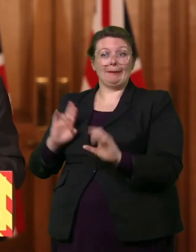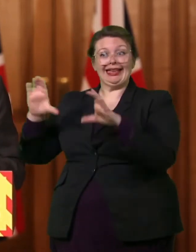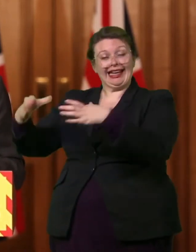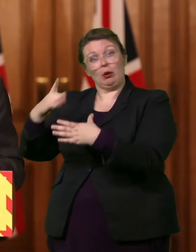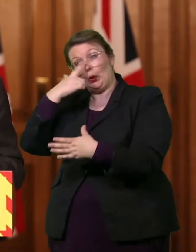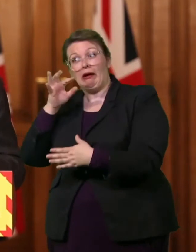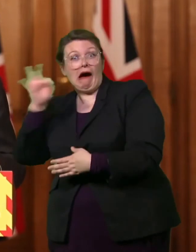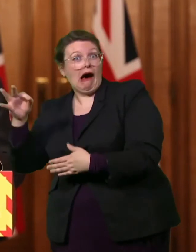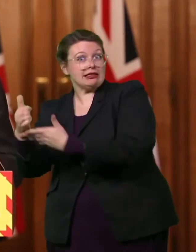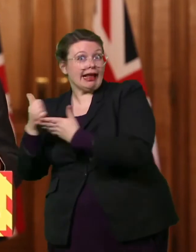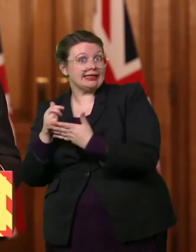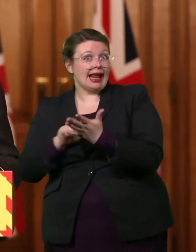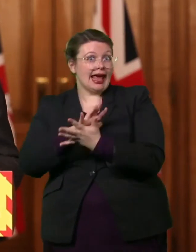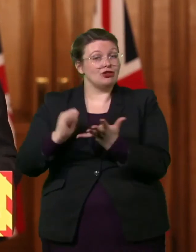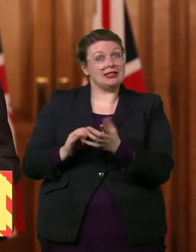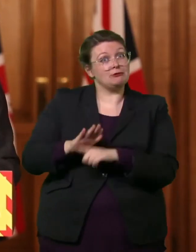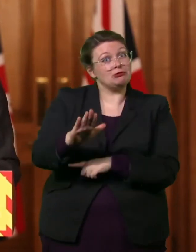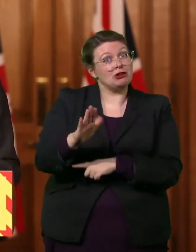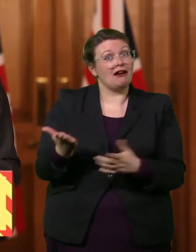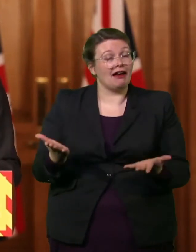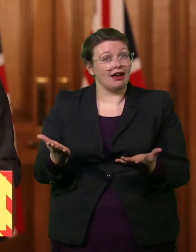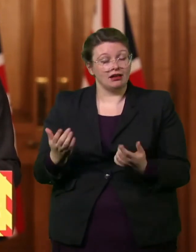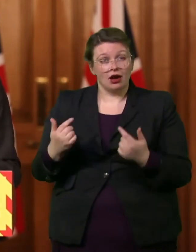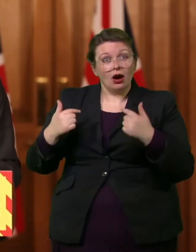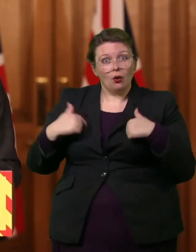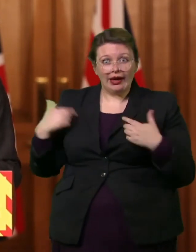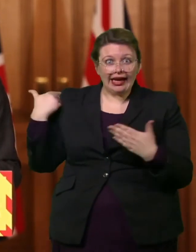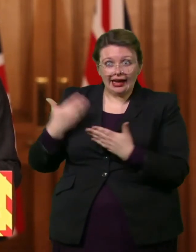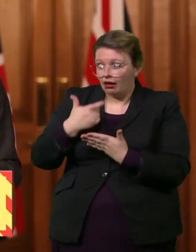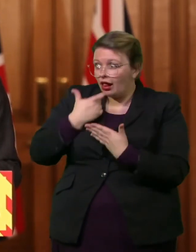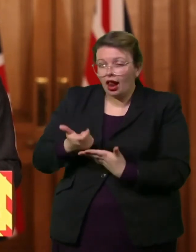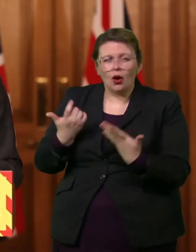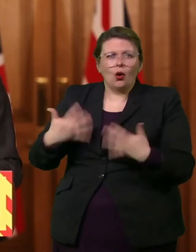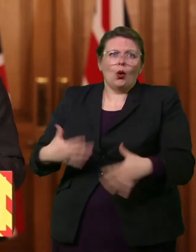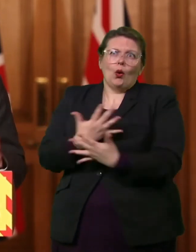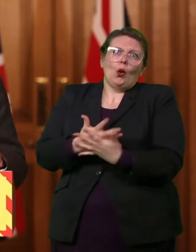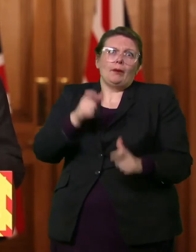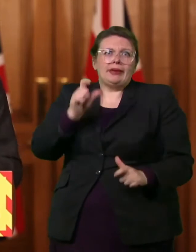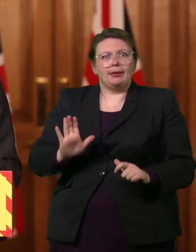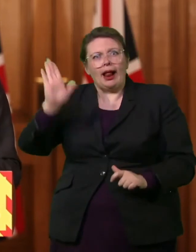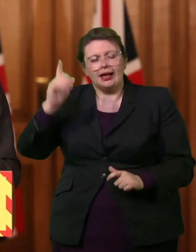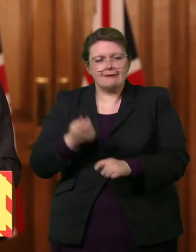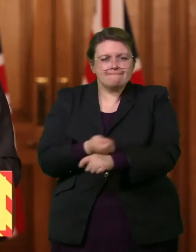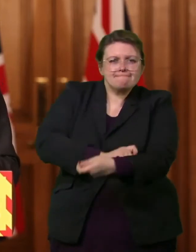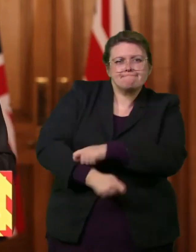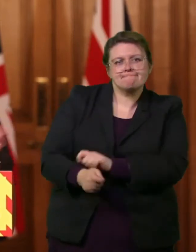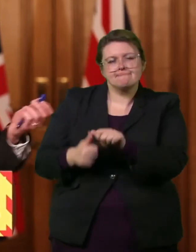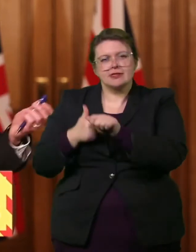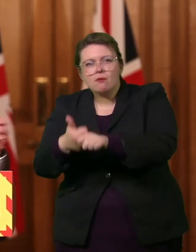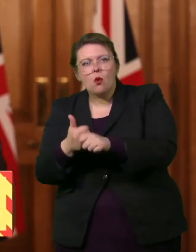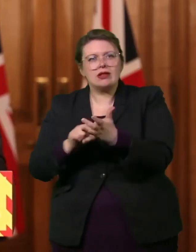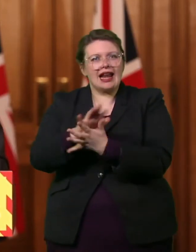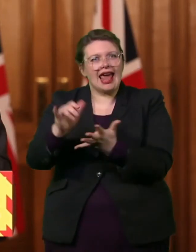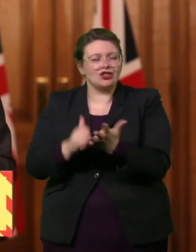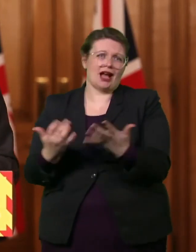because we've just seen the unbelievable support that volunteers can give to the NHS when there's a big job to do. And I'll ask